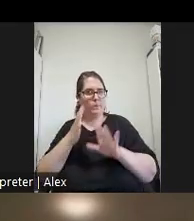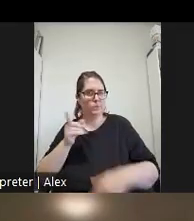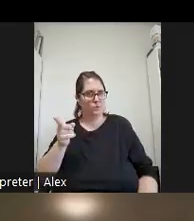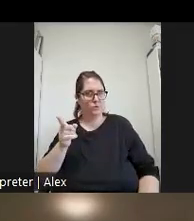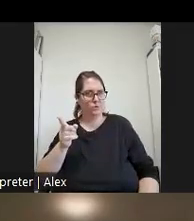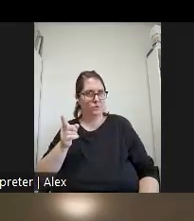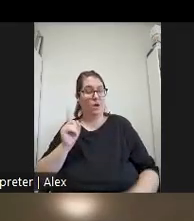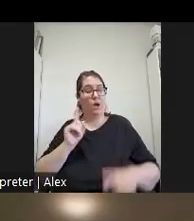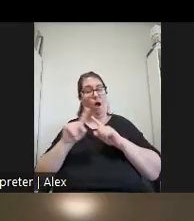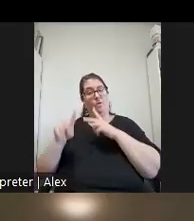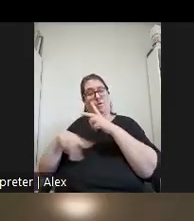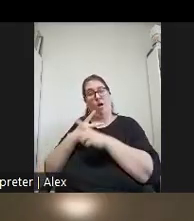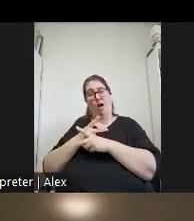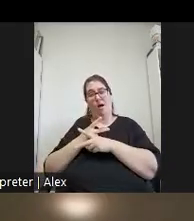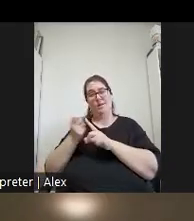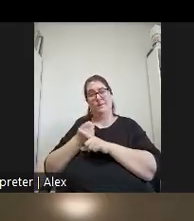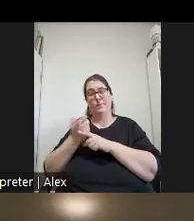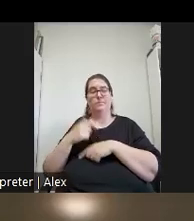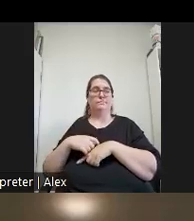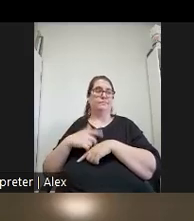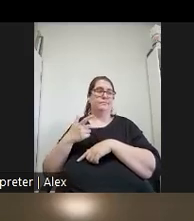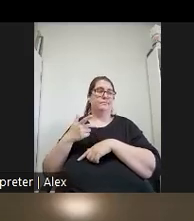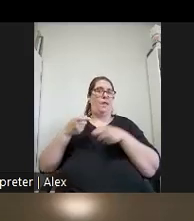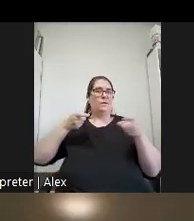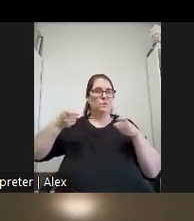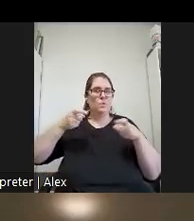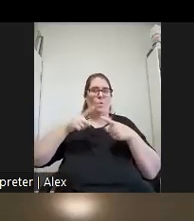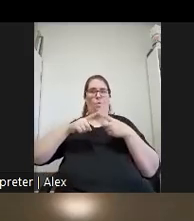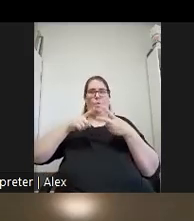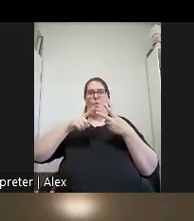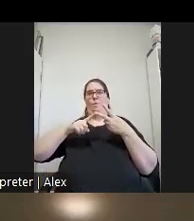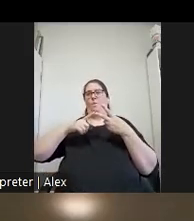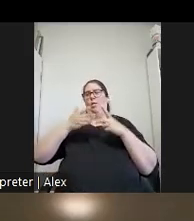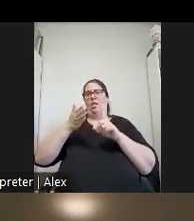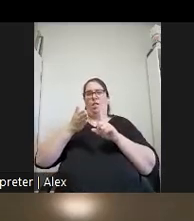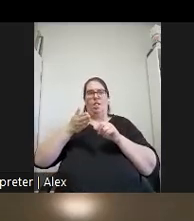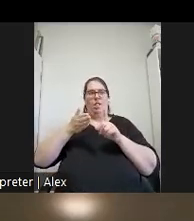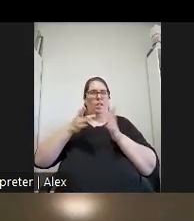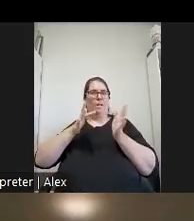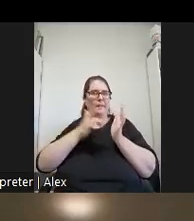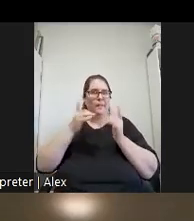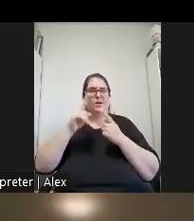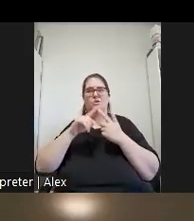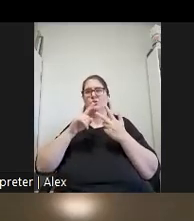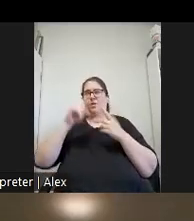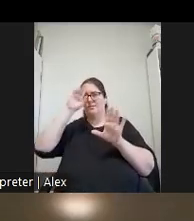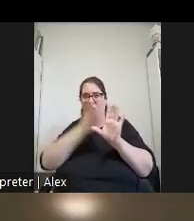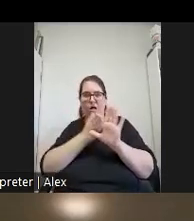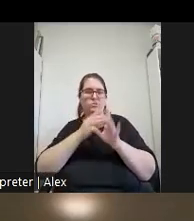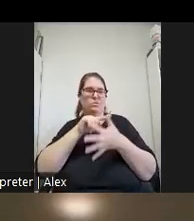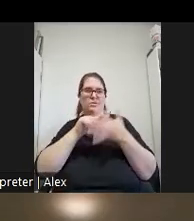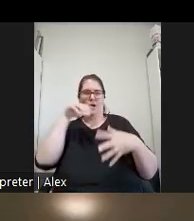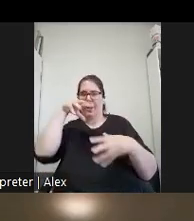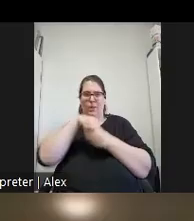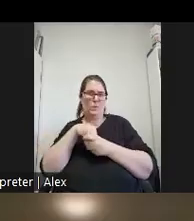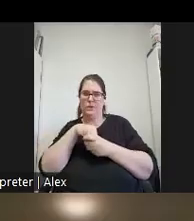of abuse, for example, the coercive control and power and control or psychological abuse are not included in